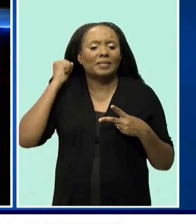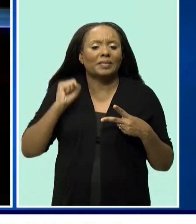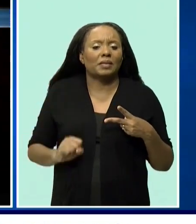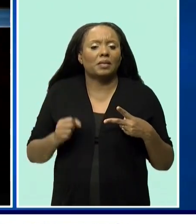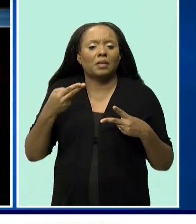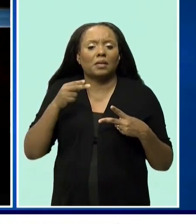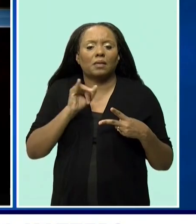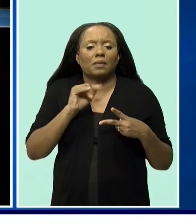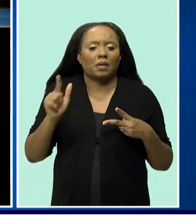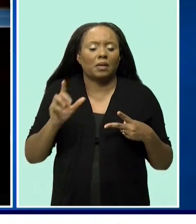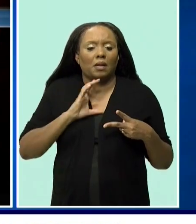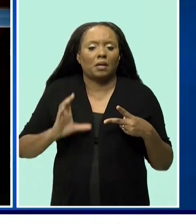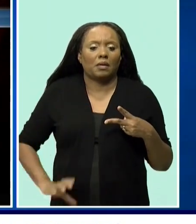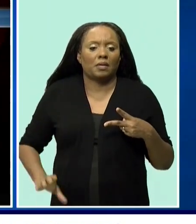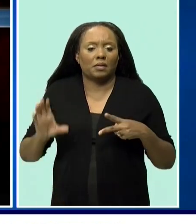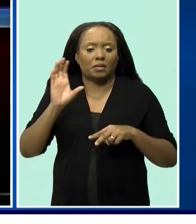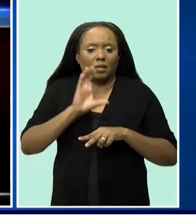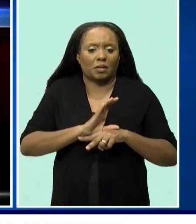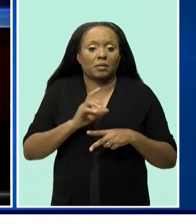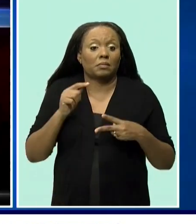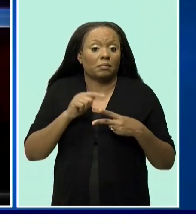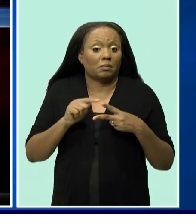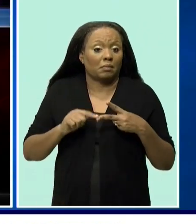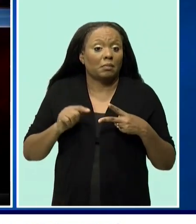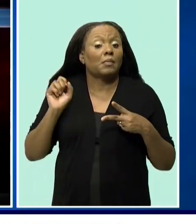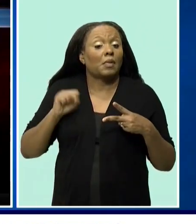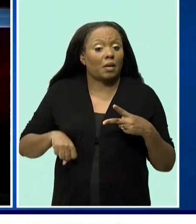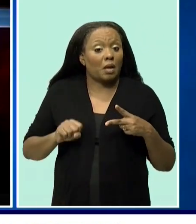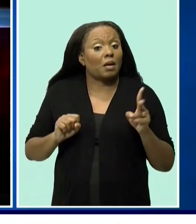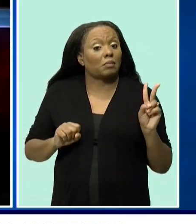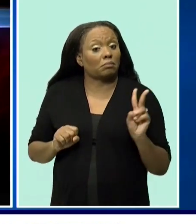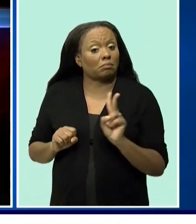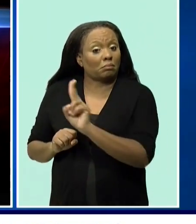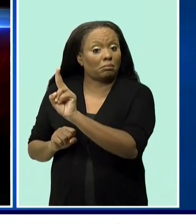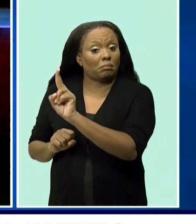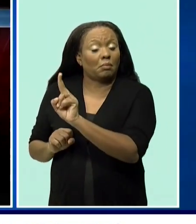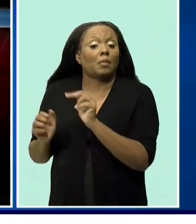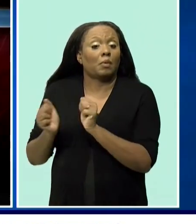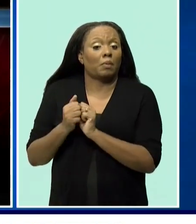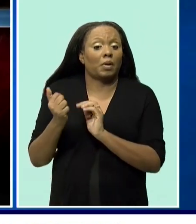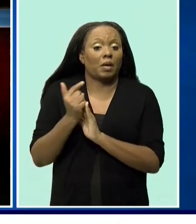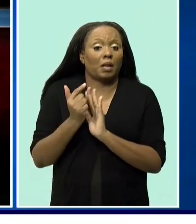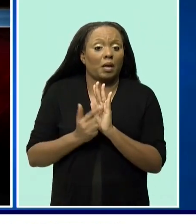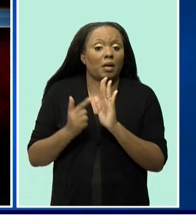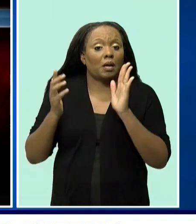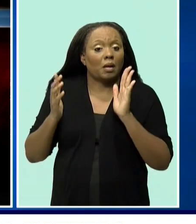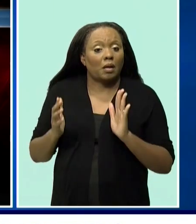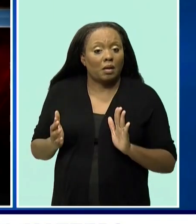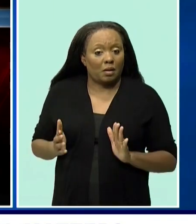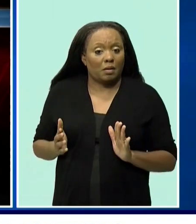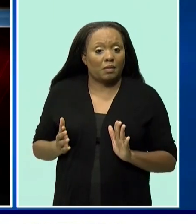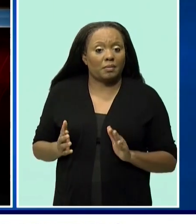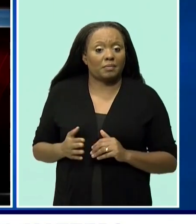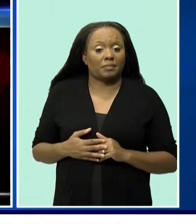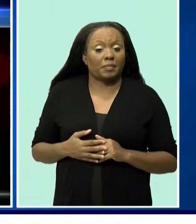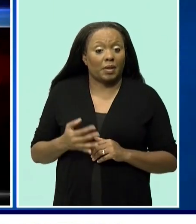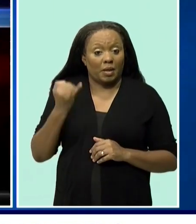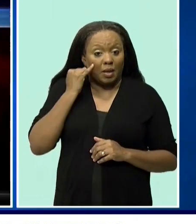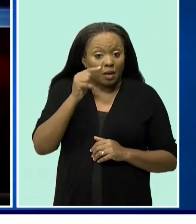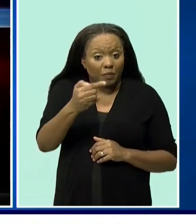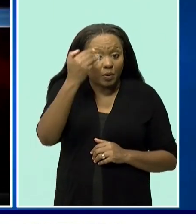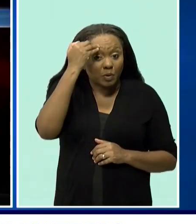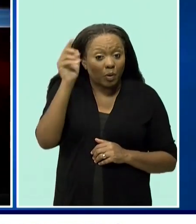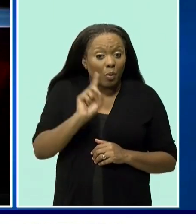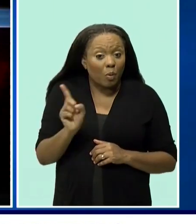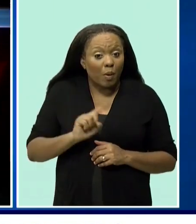is Block 12, Silver Hill, Christchurch. Holder and Ramsey are advised they can present themselves to the police accompanied by an attorney at law of their